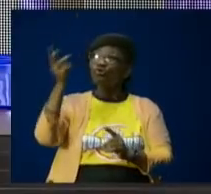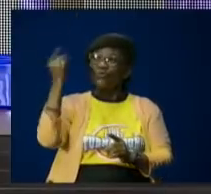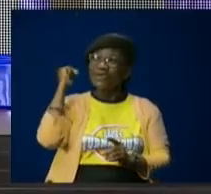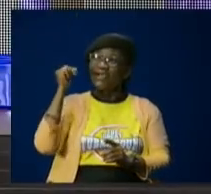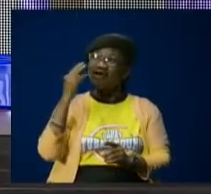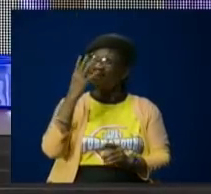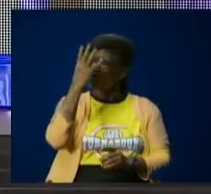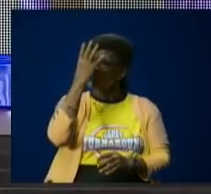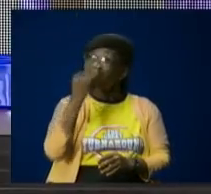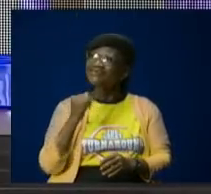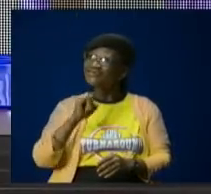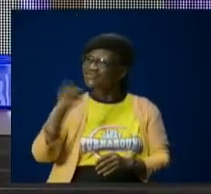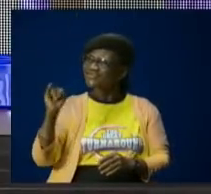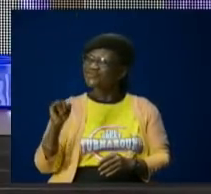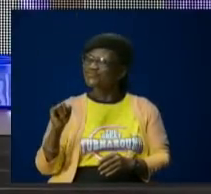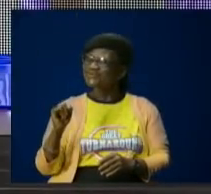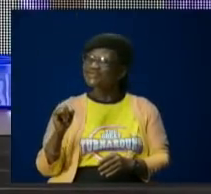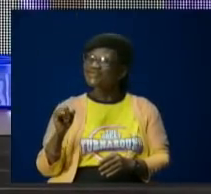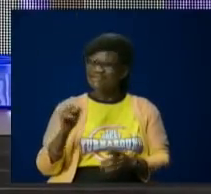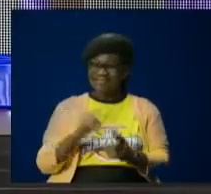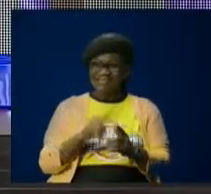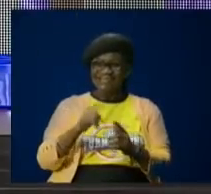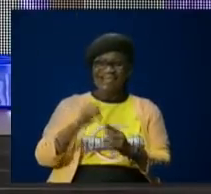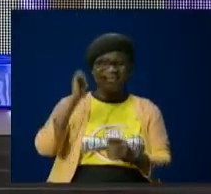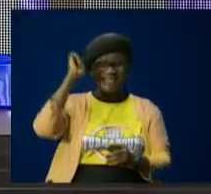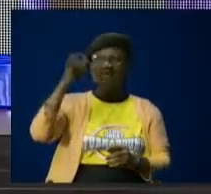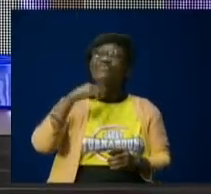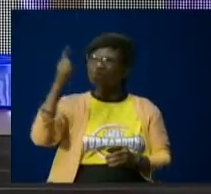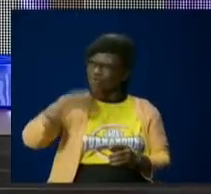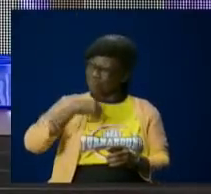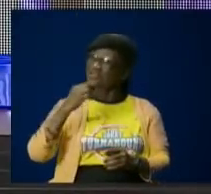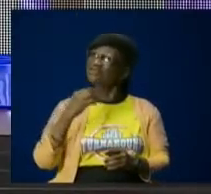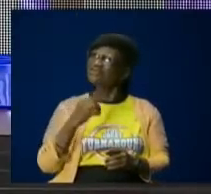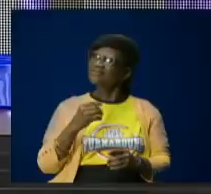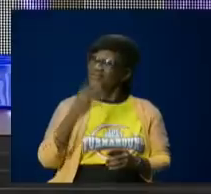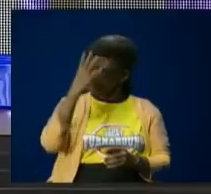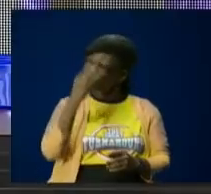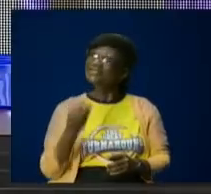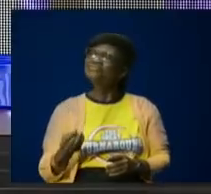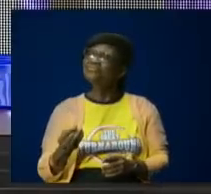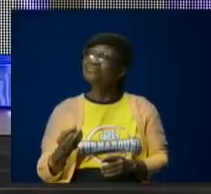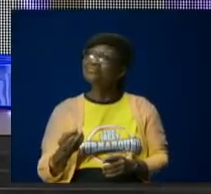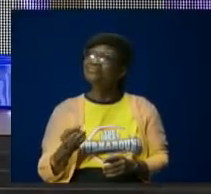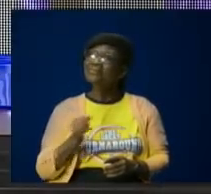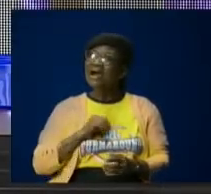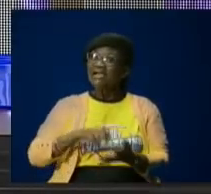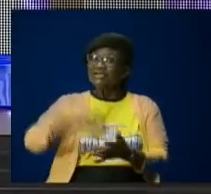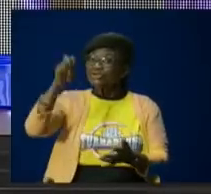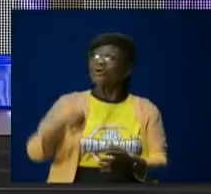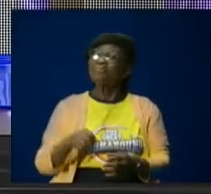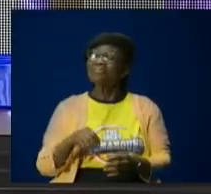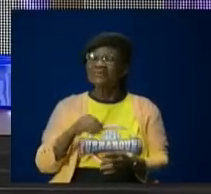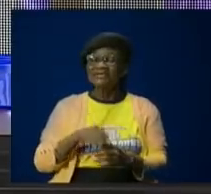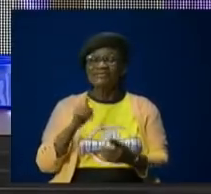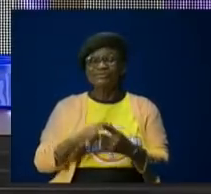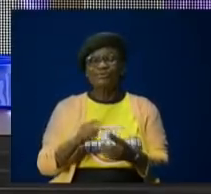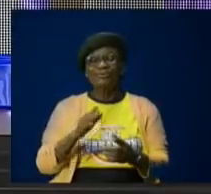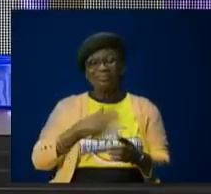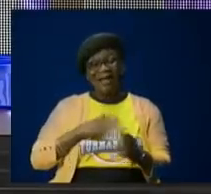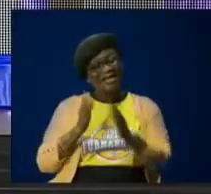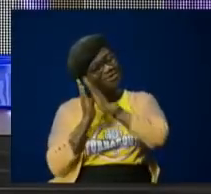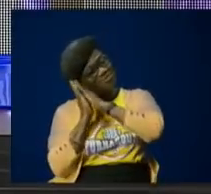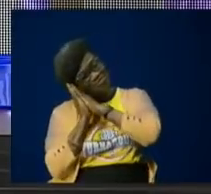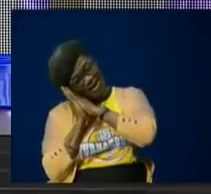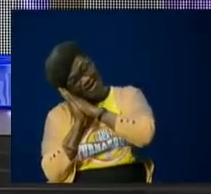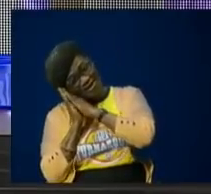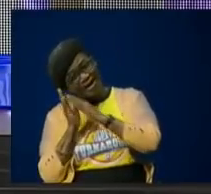I jumped on my bed. Within 2 minutes, I was fast asleep. Each time I tell the story, somebody say, how can